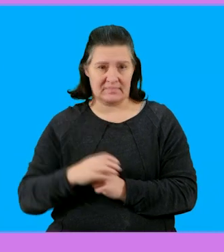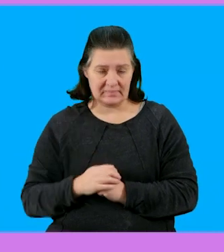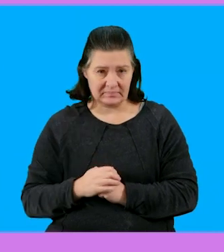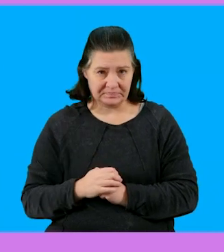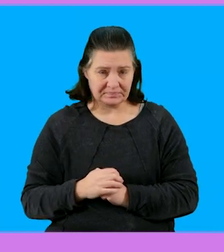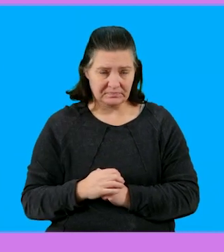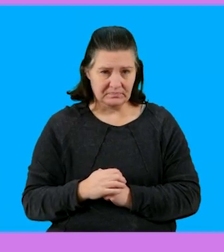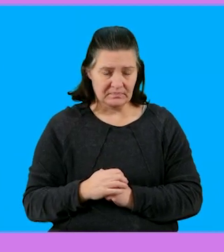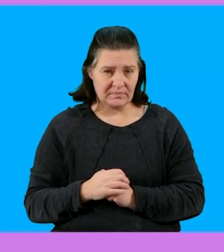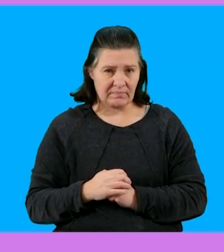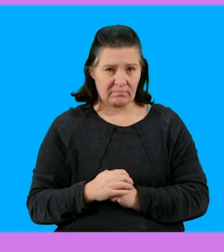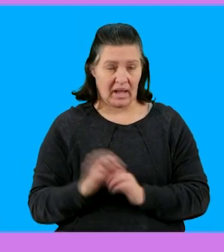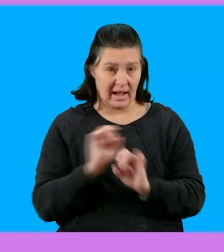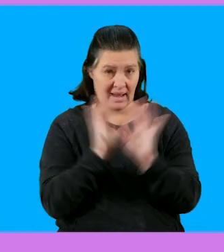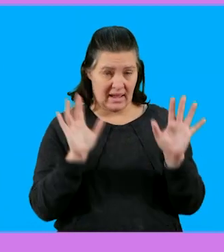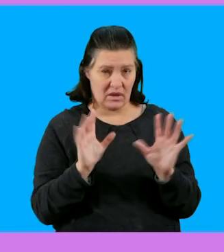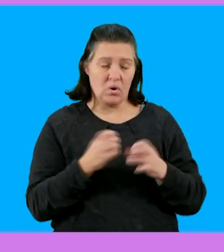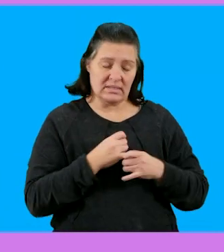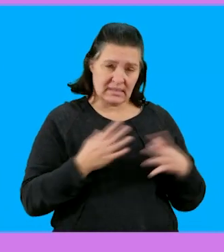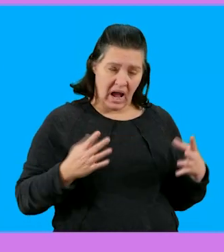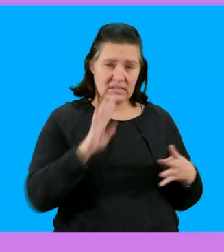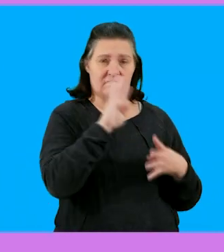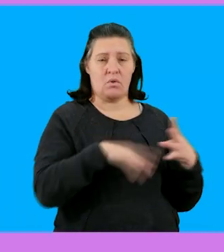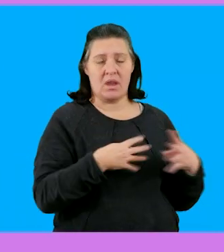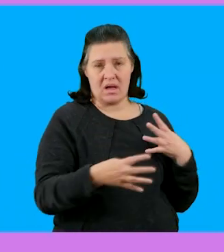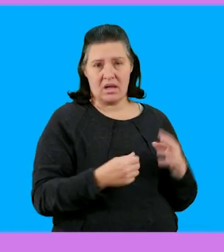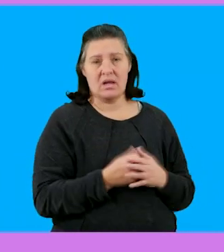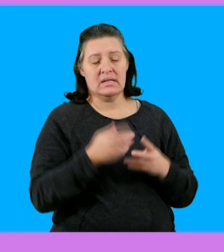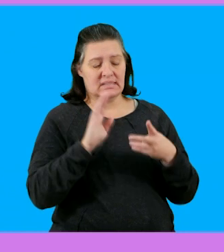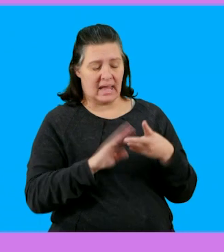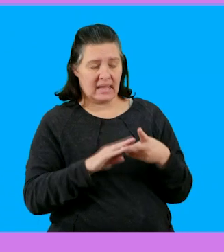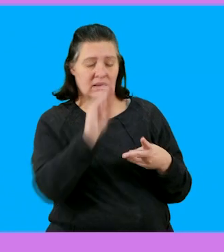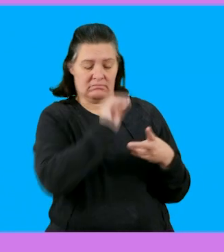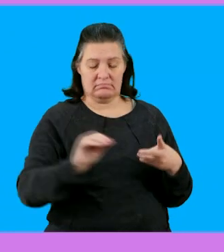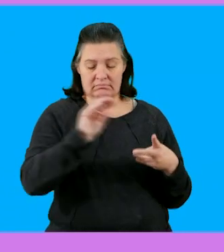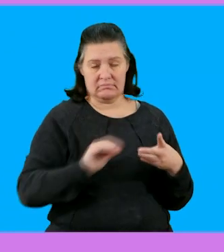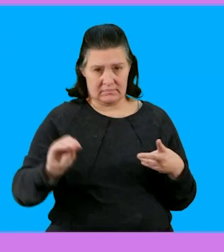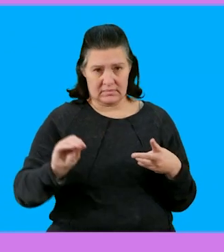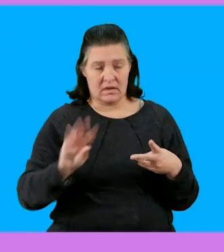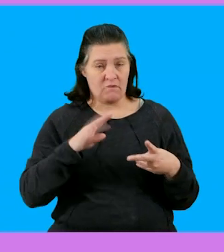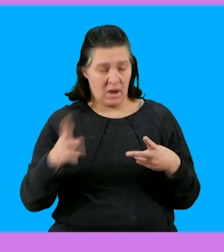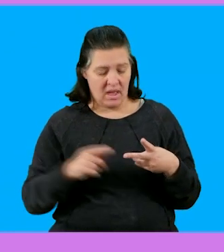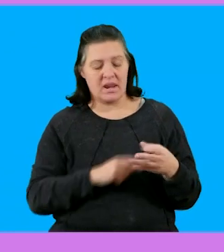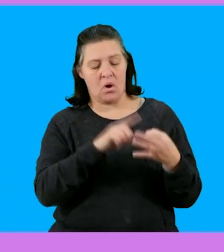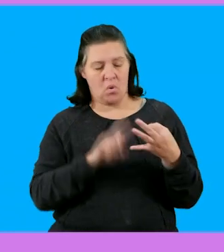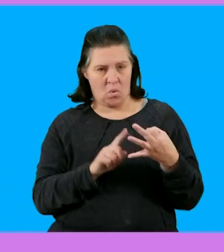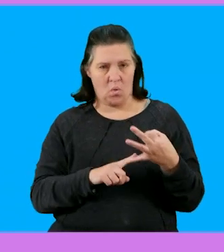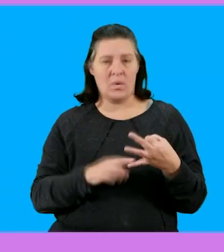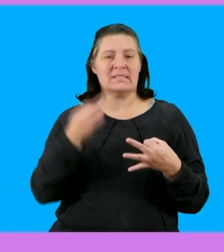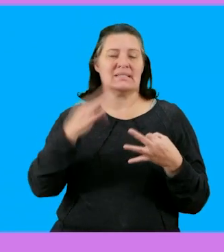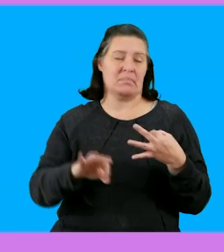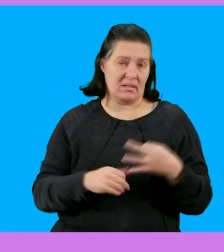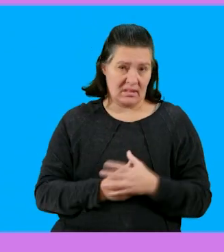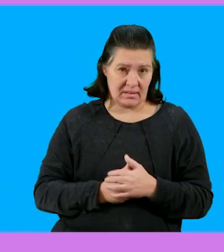2,750 Rand. Guys, I hope that's clear. Okay, so I started with the formula. Second step, I substituted into the formula. Now I need